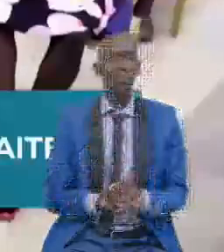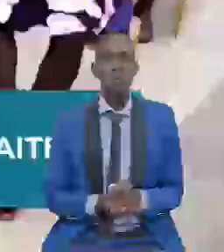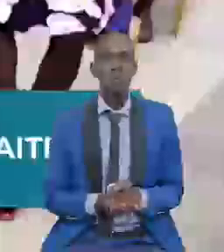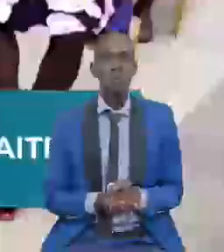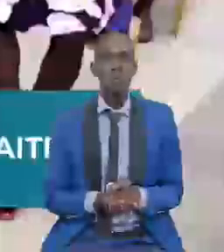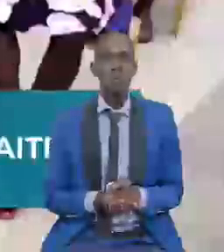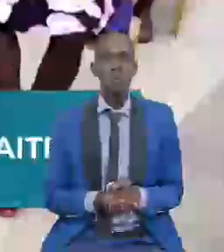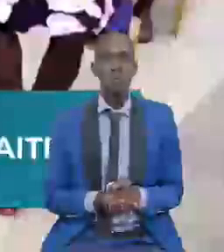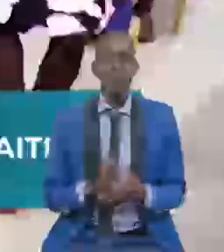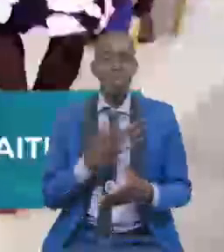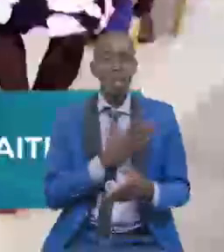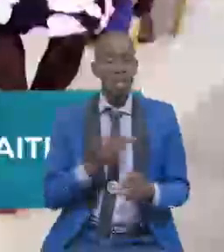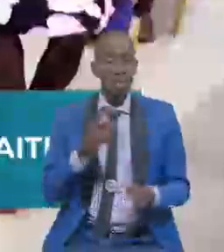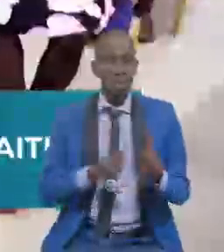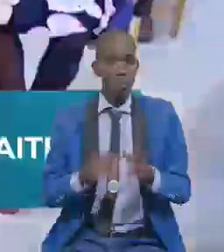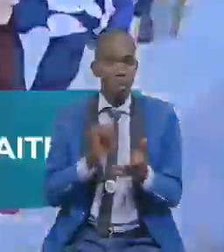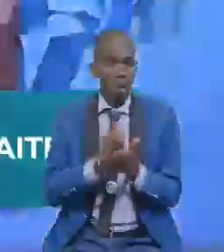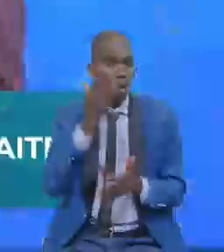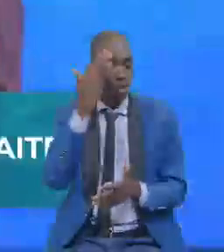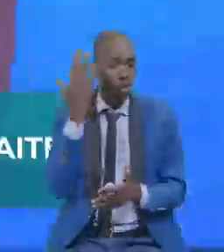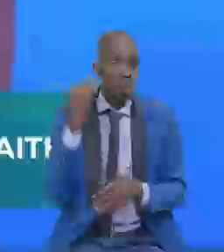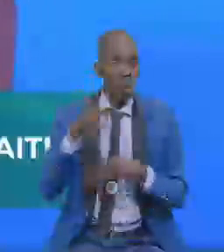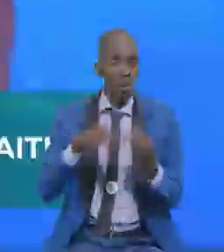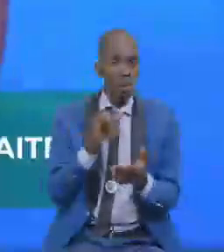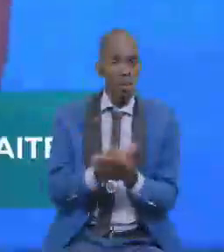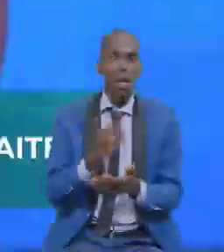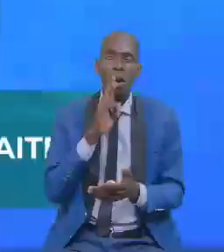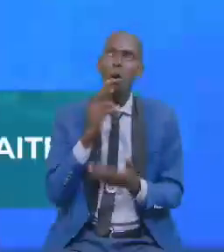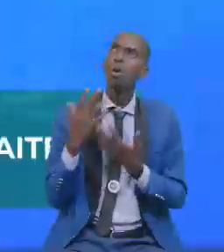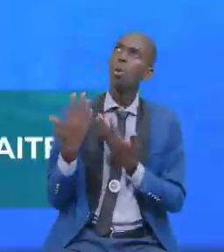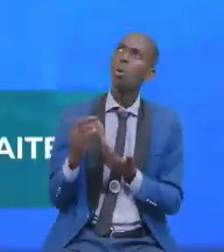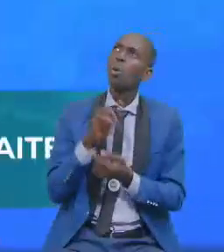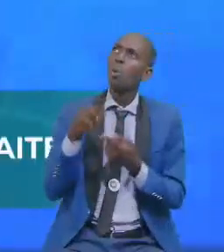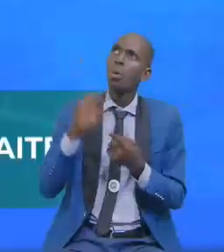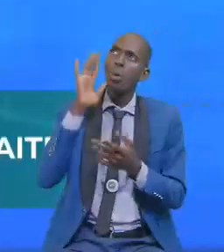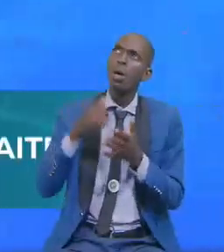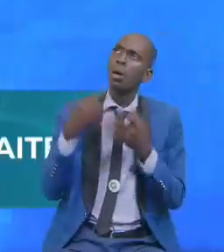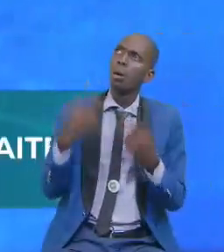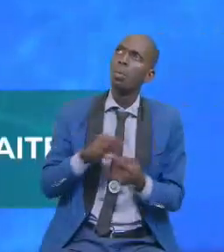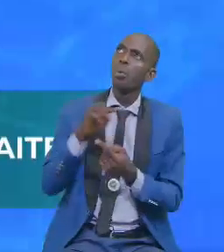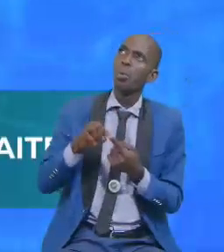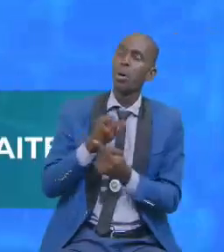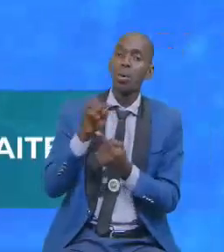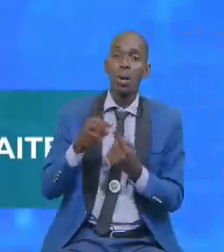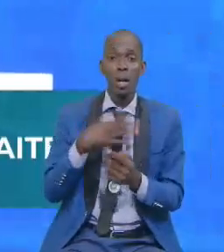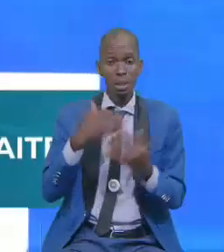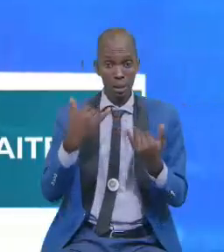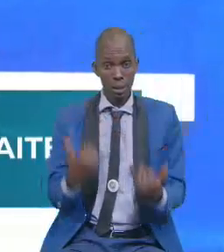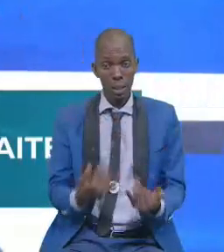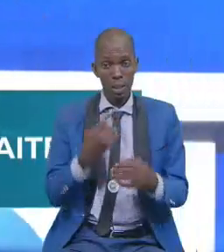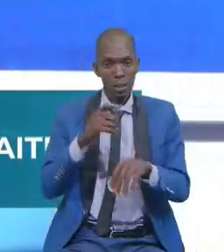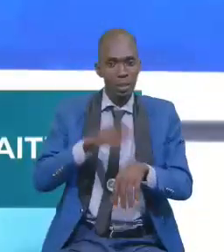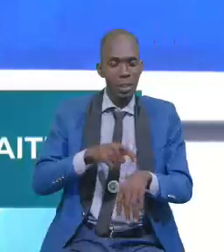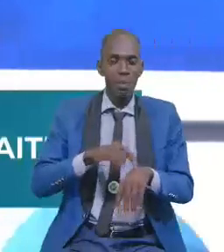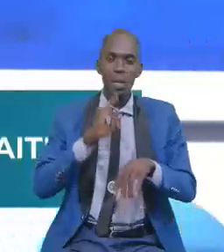And the people that knew about that, they were waiting. When will it be? When will it be? And now the time has